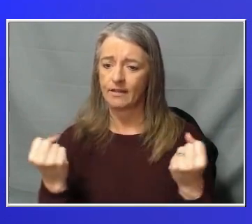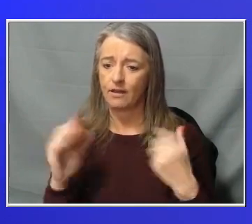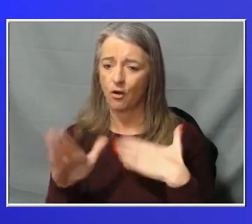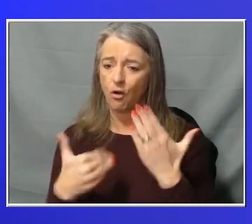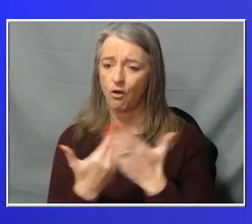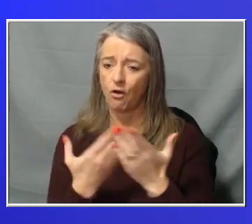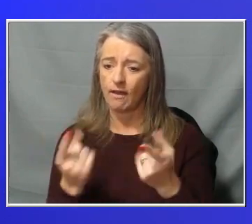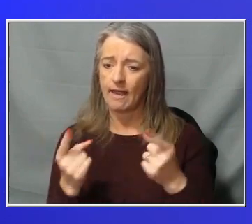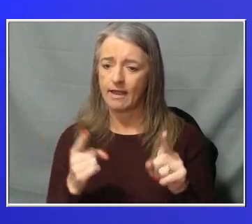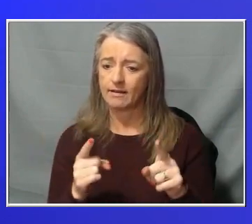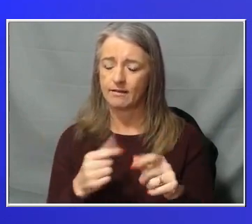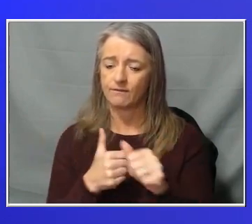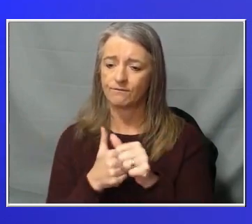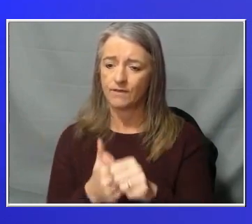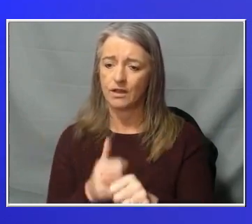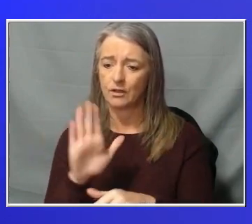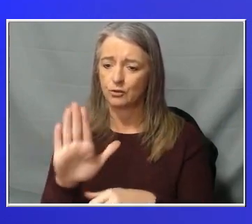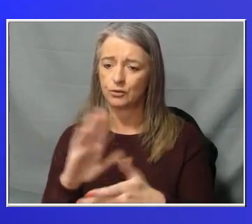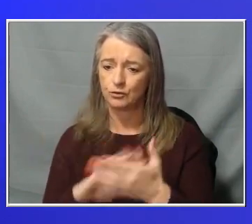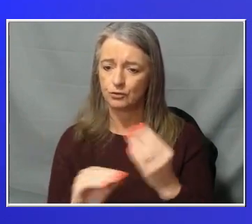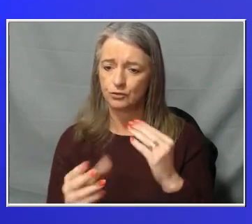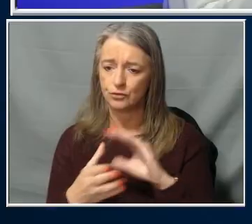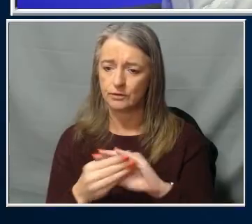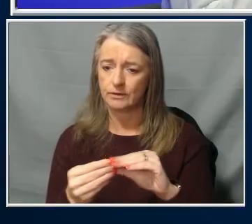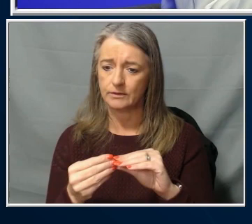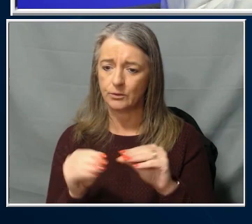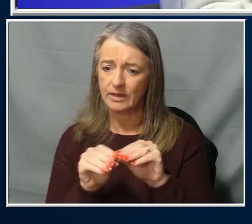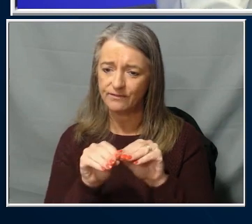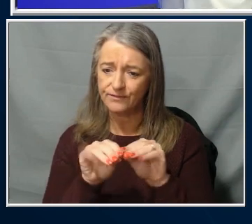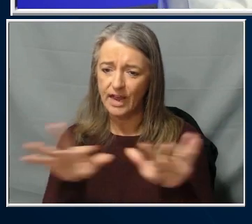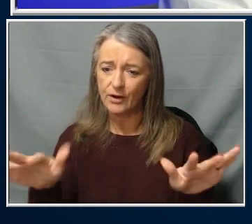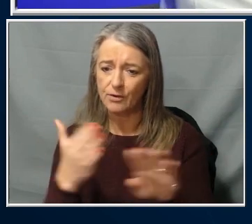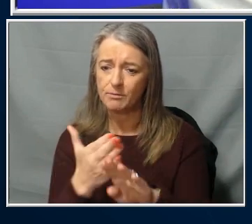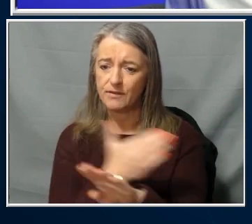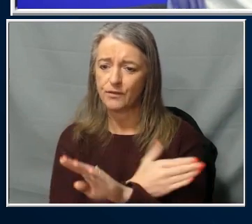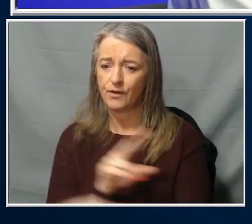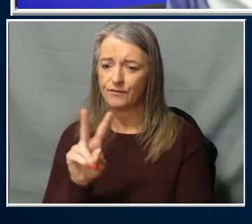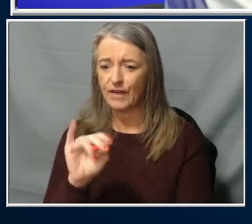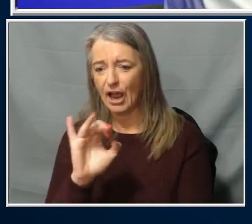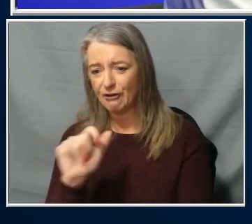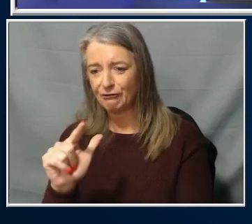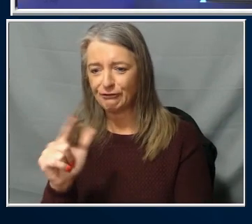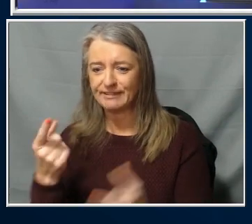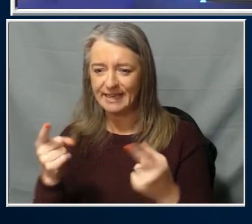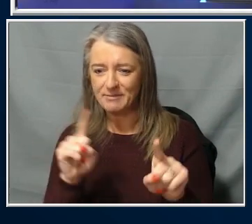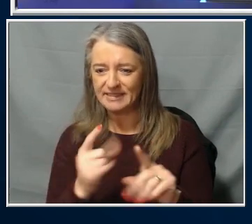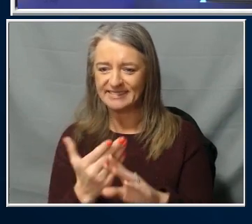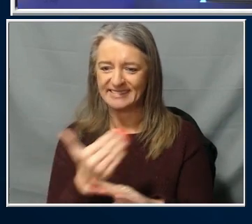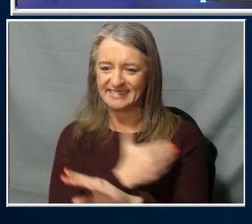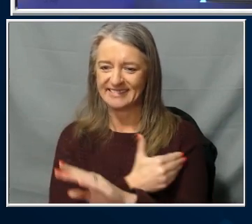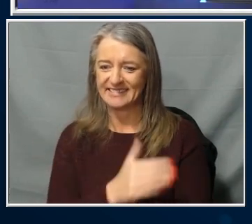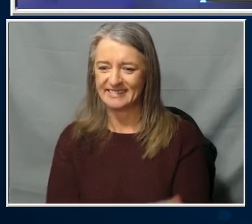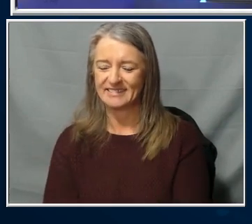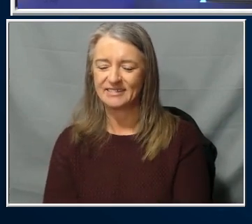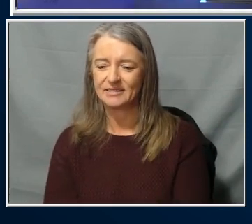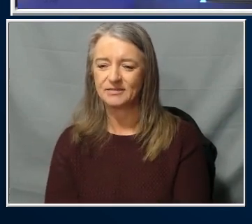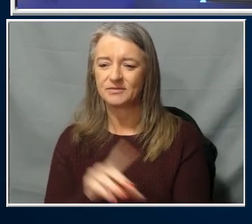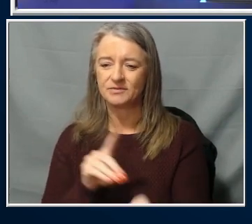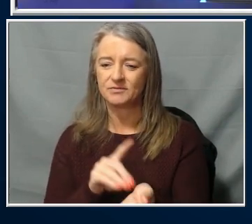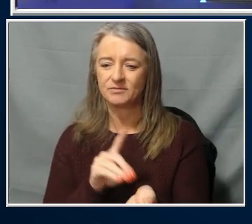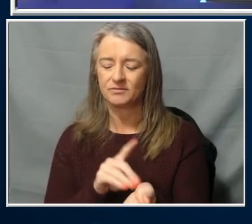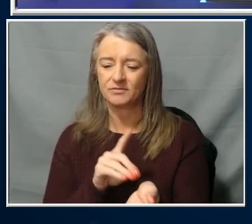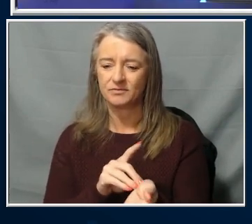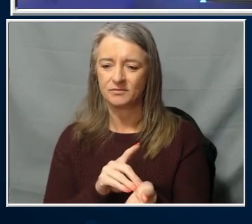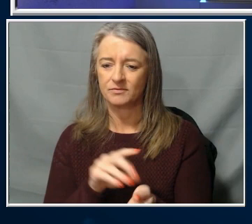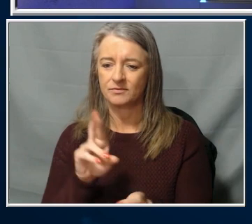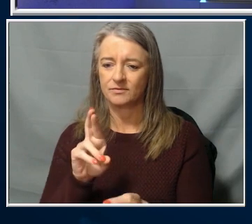happened following your story. Your story went viral before going viral was a thing. Absolutely. Dr. Reese, what's it like to